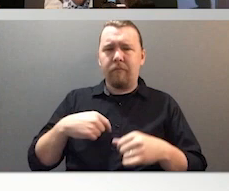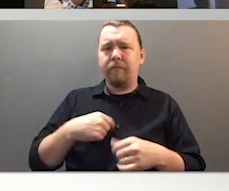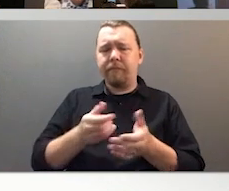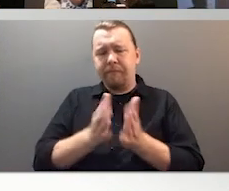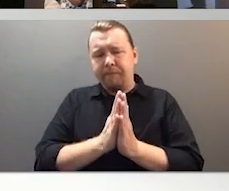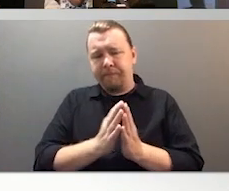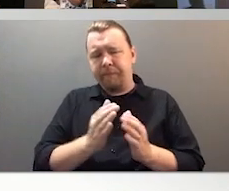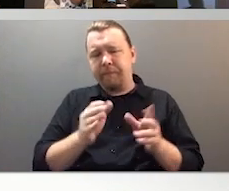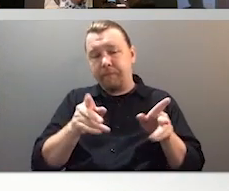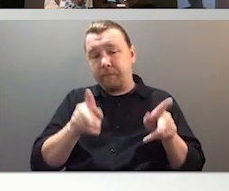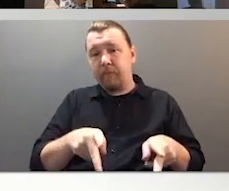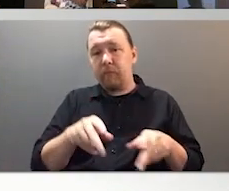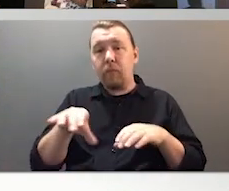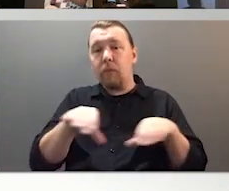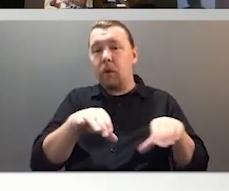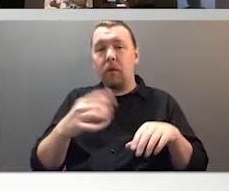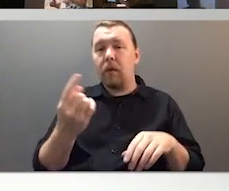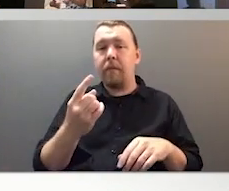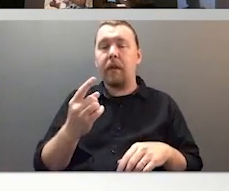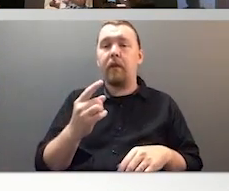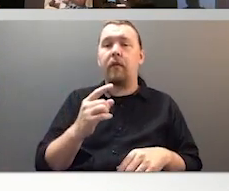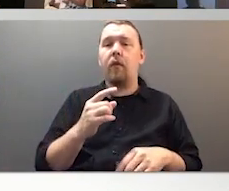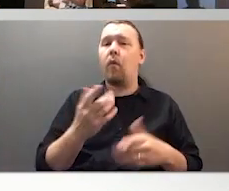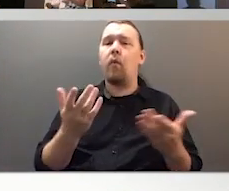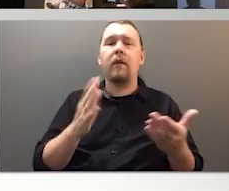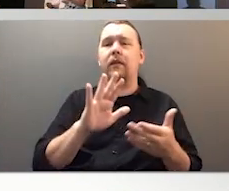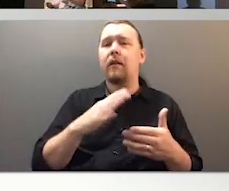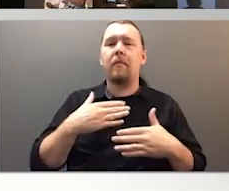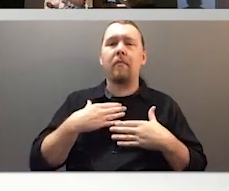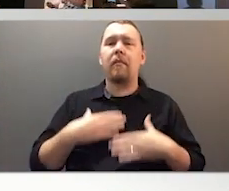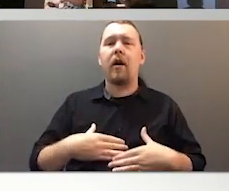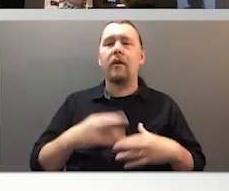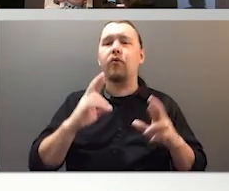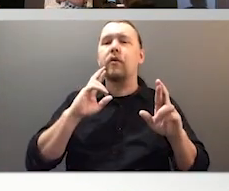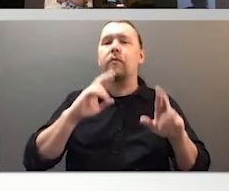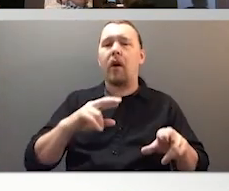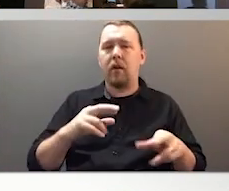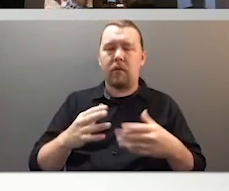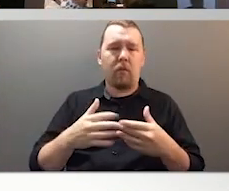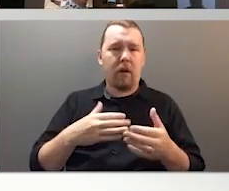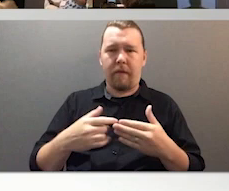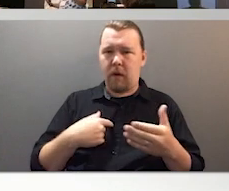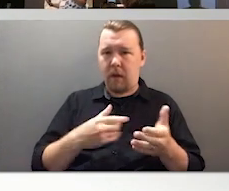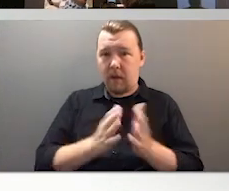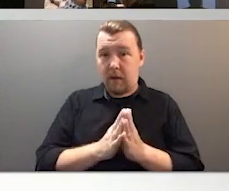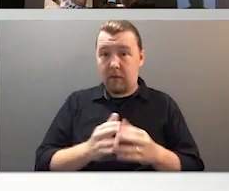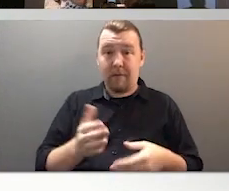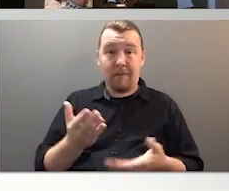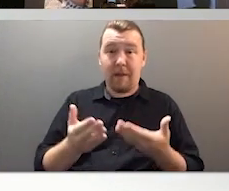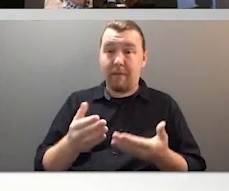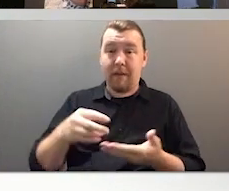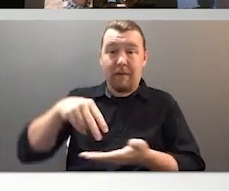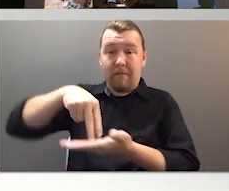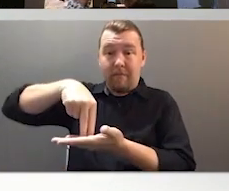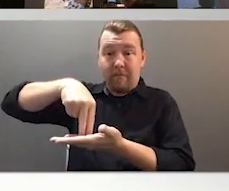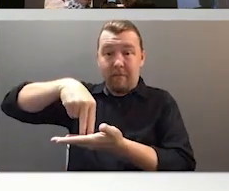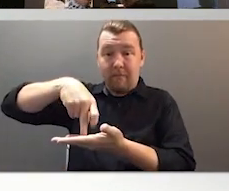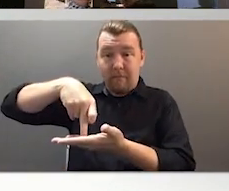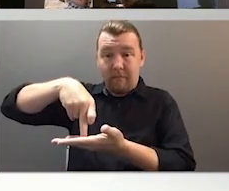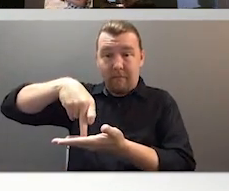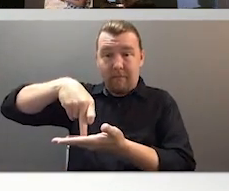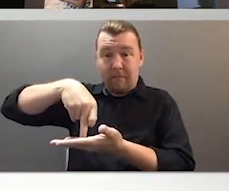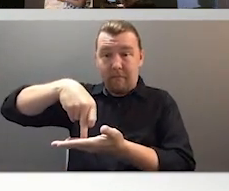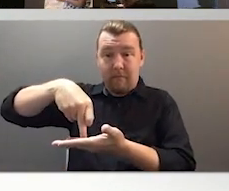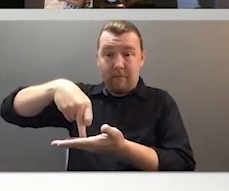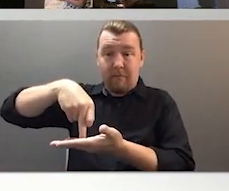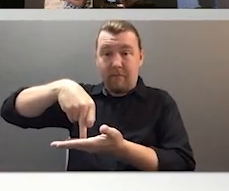do something, the body's response to whatever I've just asked. So whether it's stand on one foot, and we're going to go into some